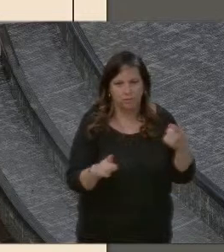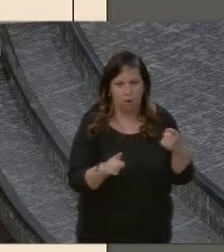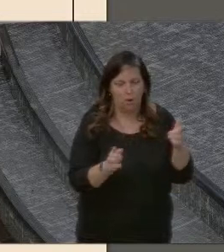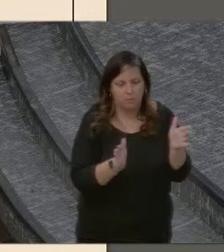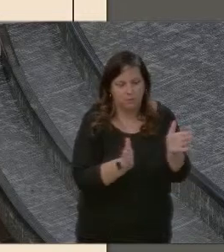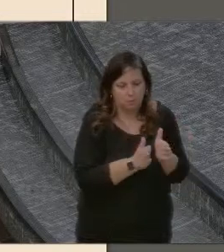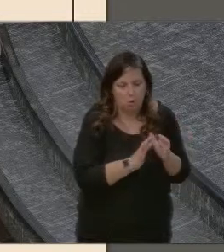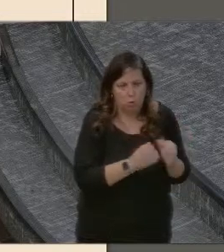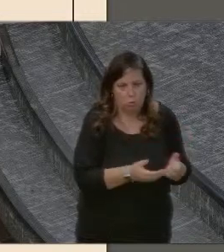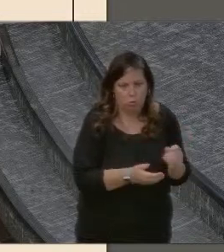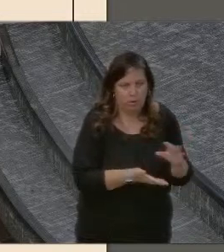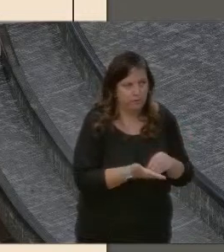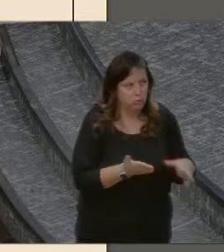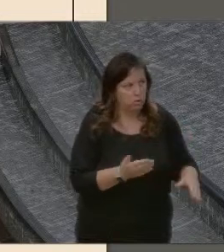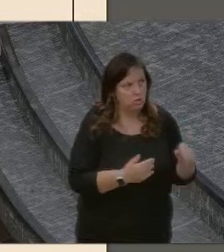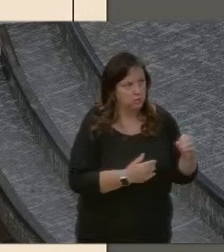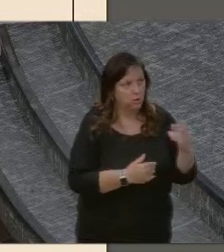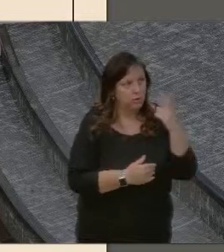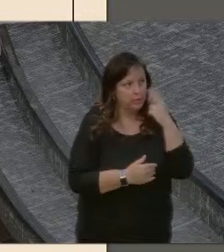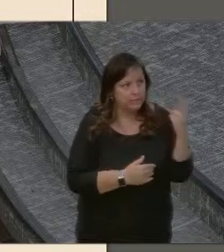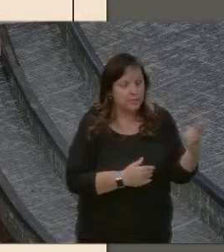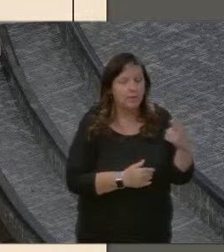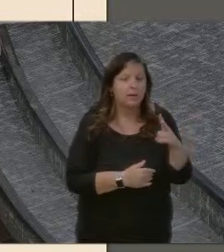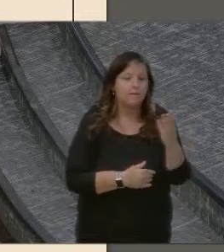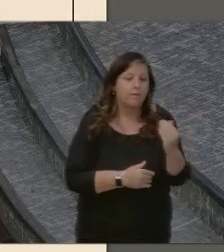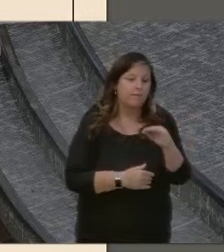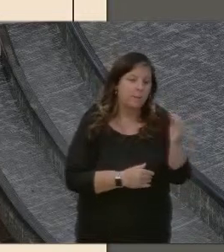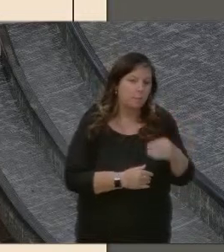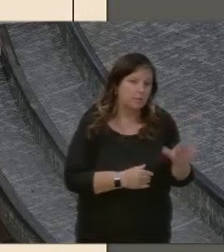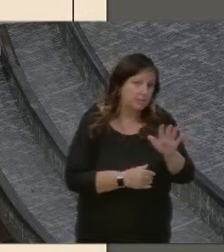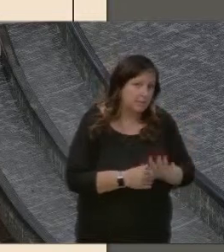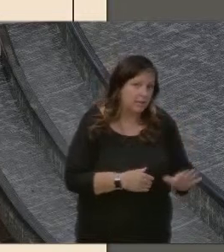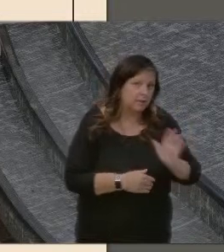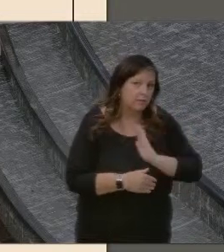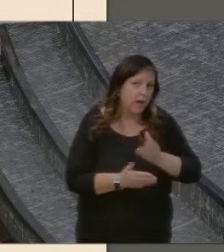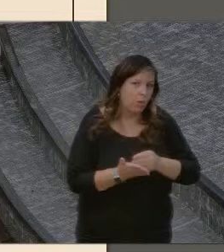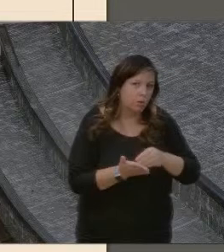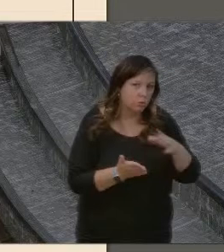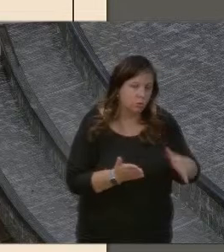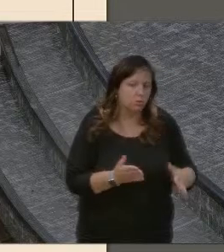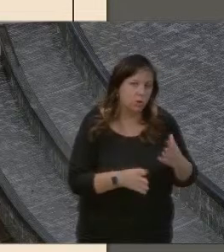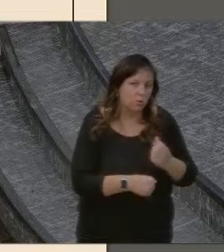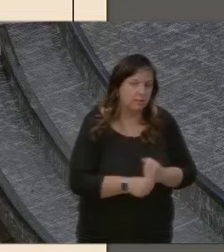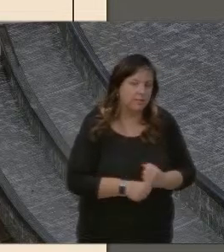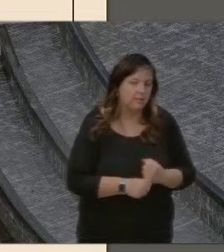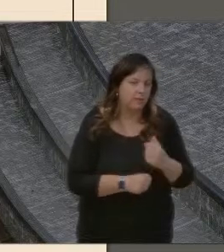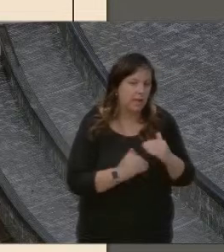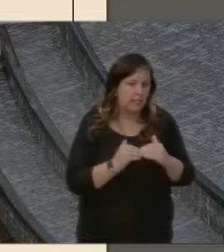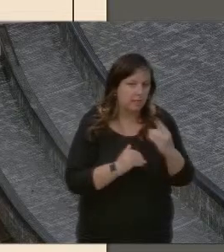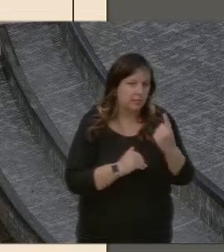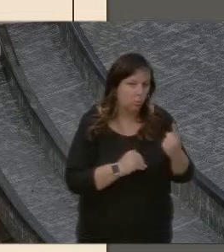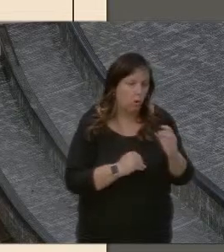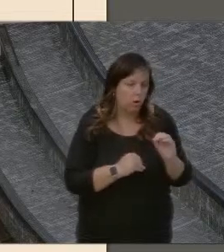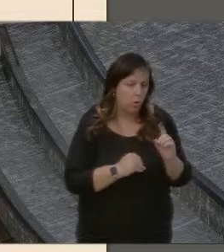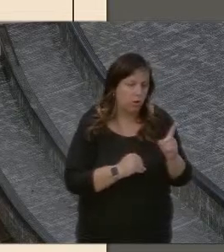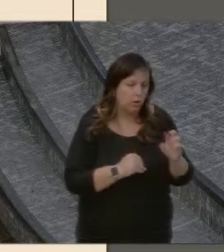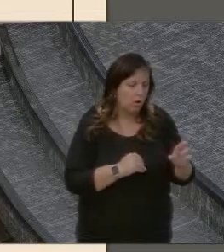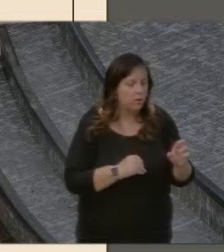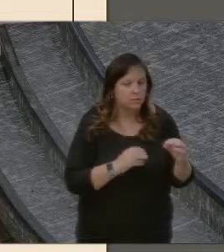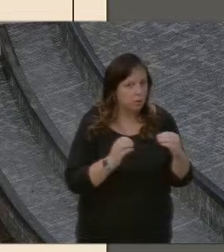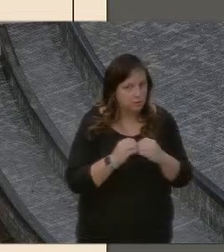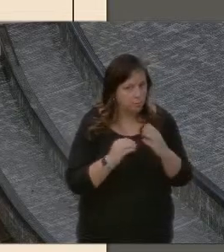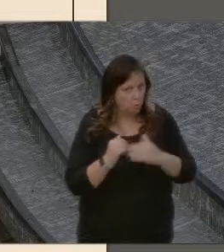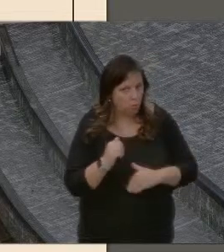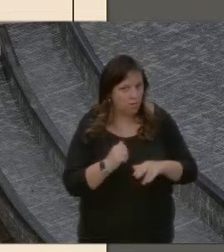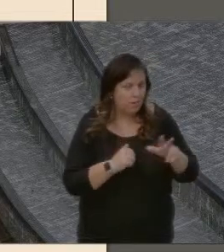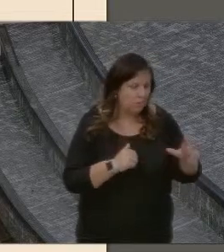roughly 15% of our students are receiving at least one ODR. So we know it's more than 3 or